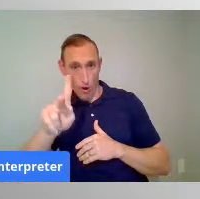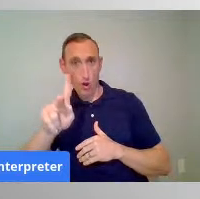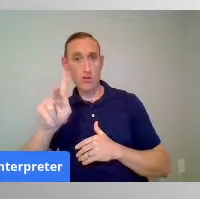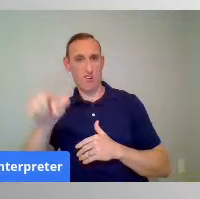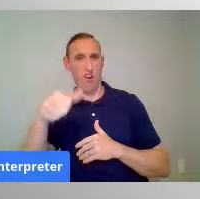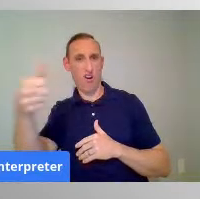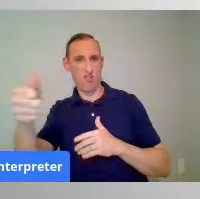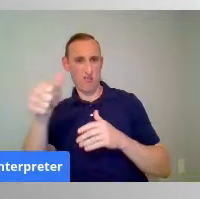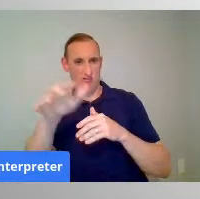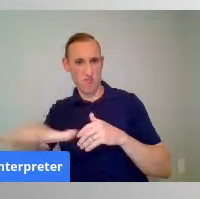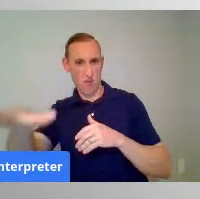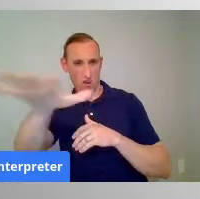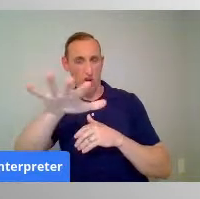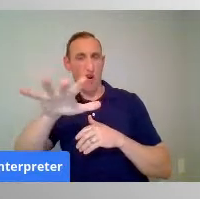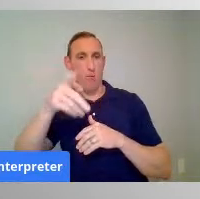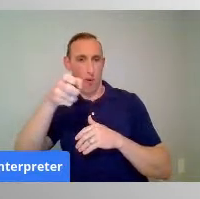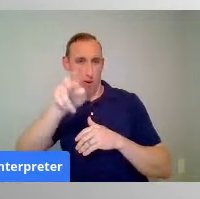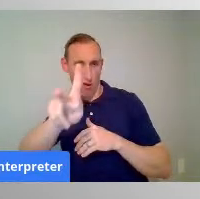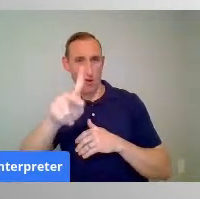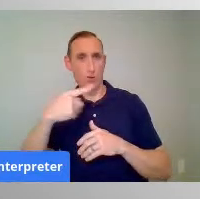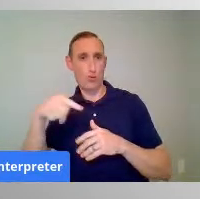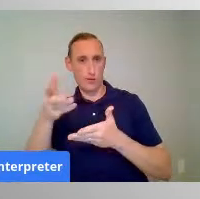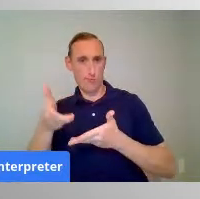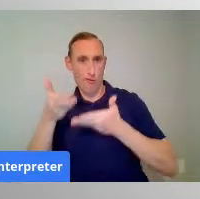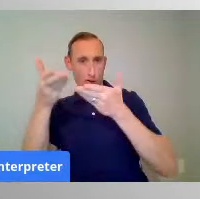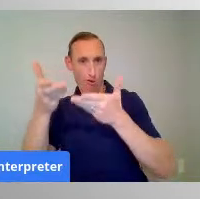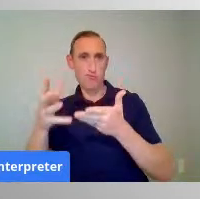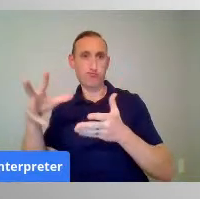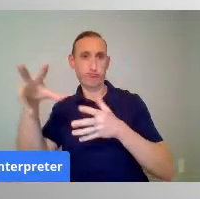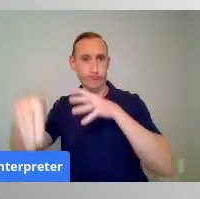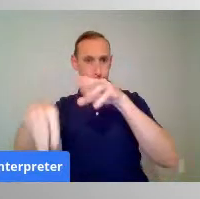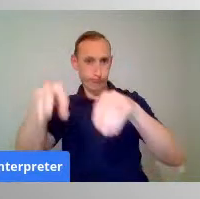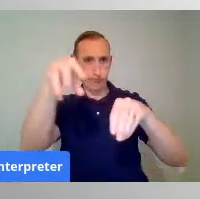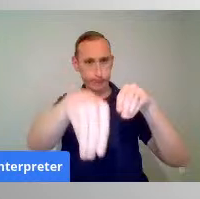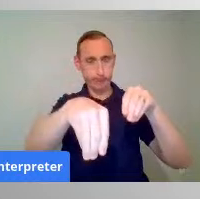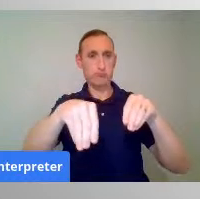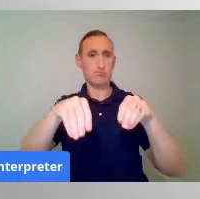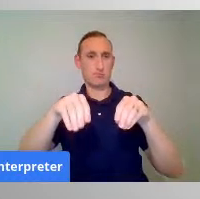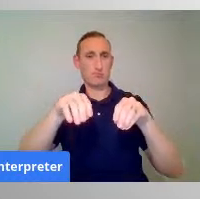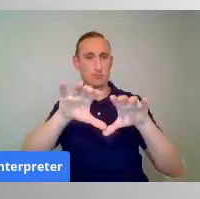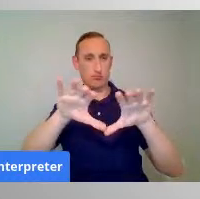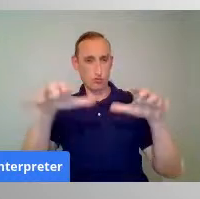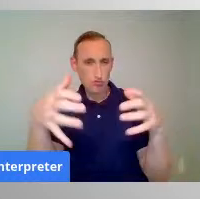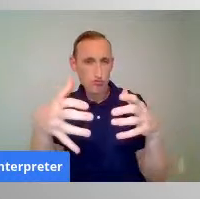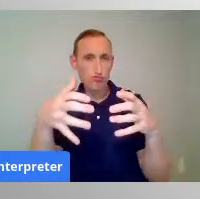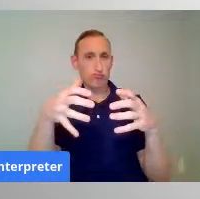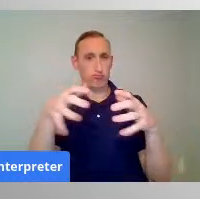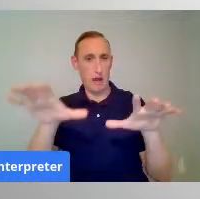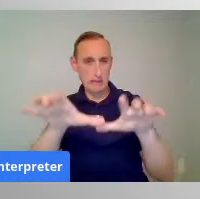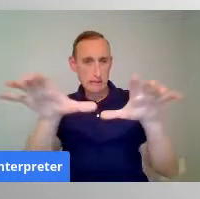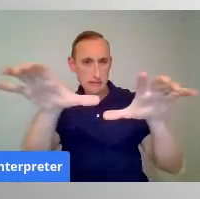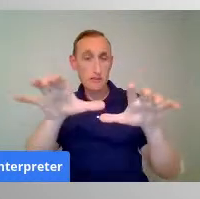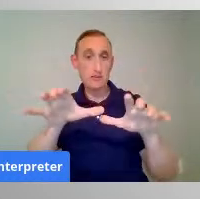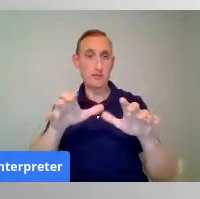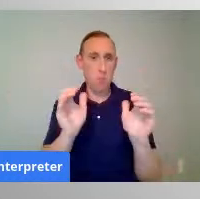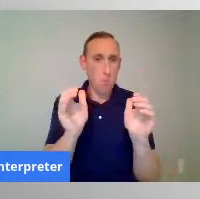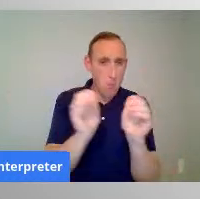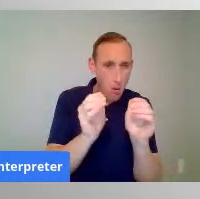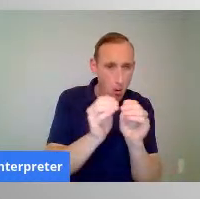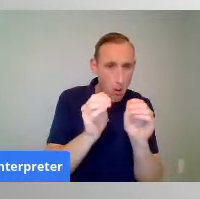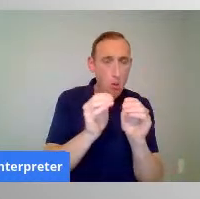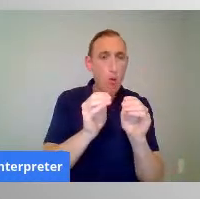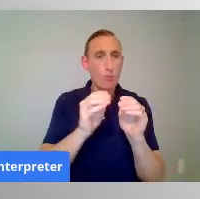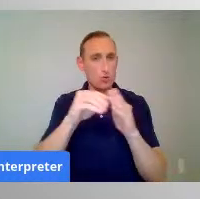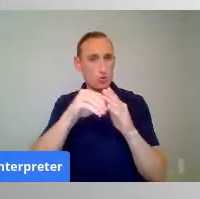mentors who provide either one-on-one or very small group mentoring for these students before they